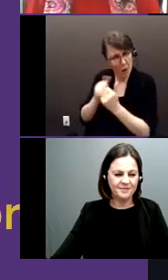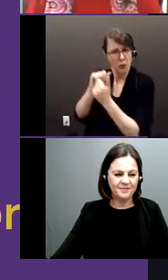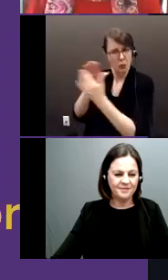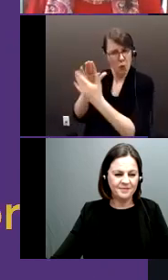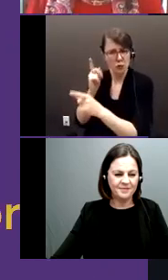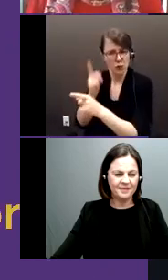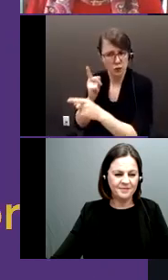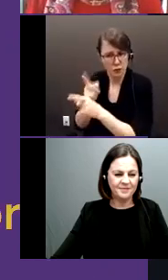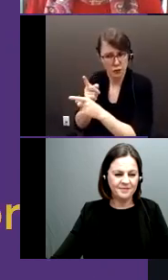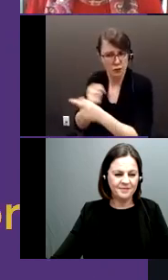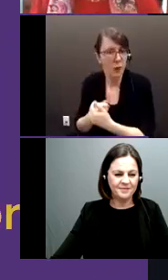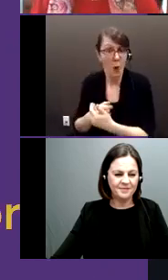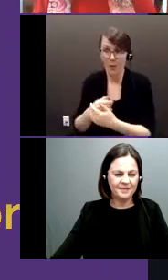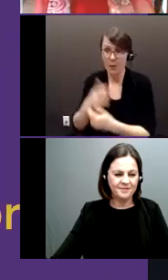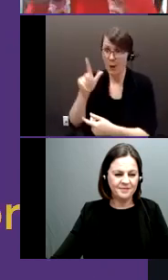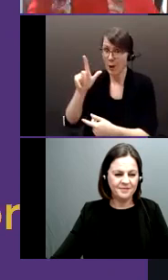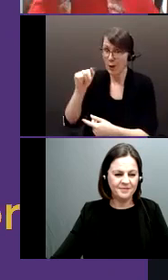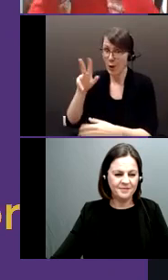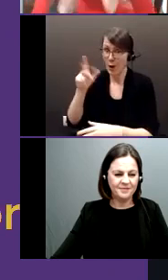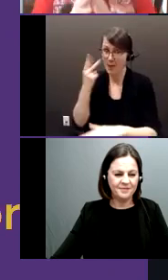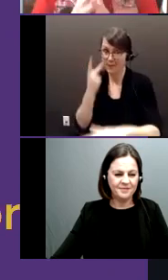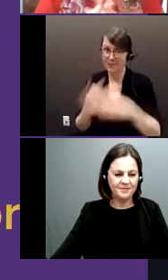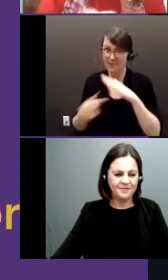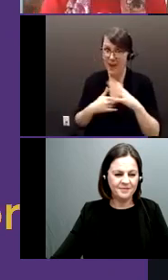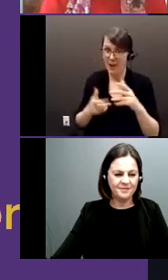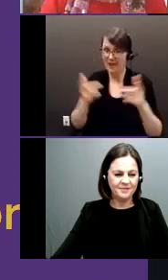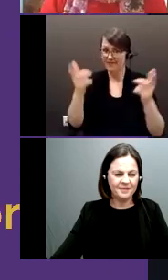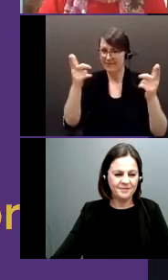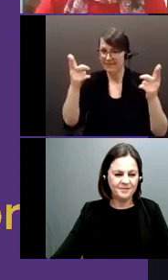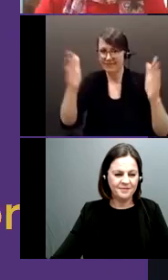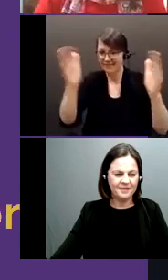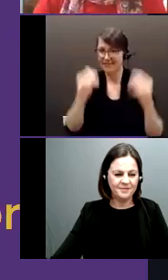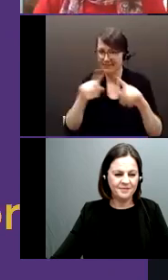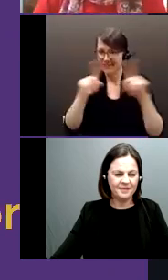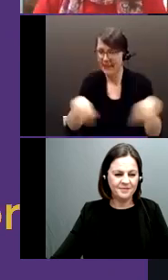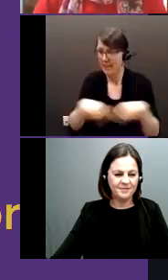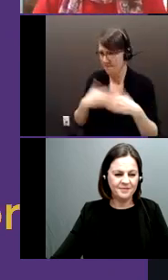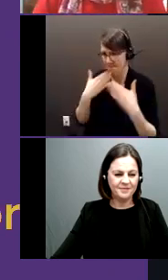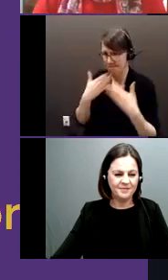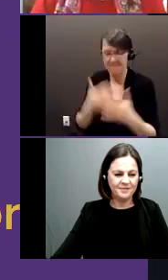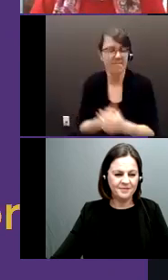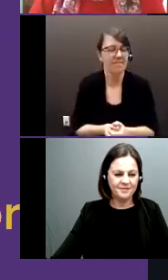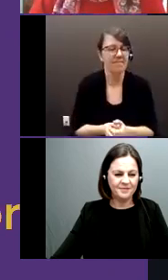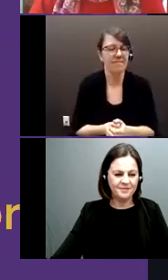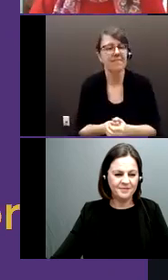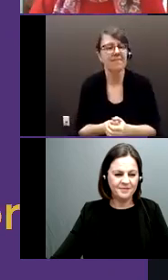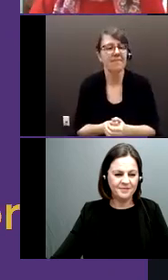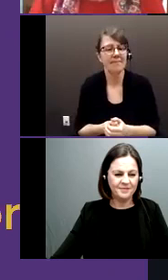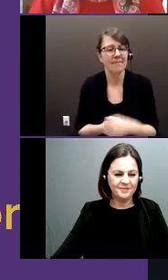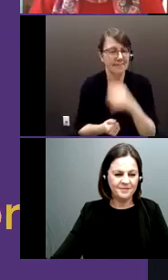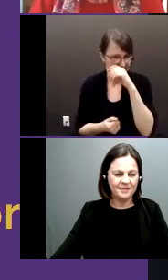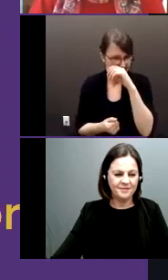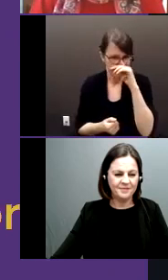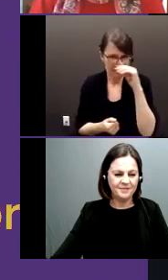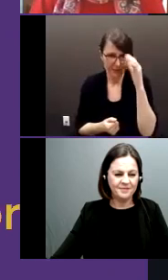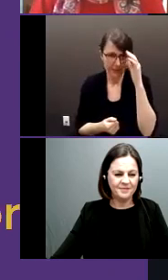Oh, perfect, Laura. Thank you. So I guess I'm going to shift over now to what does it mean to be